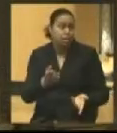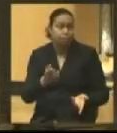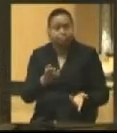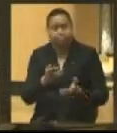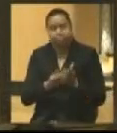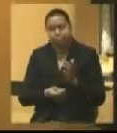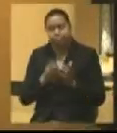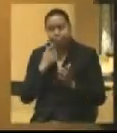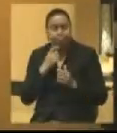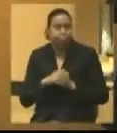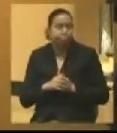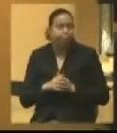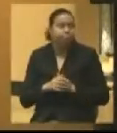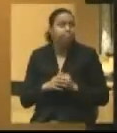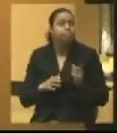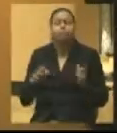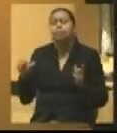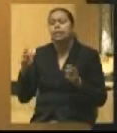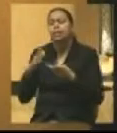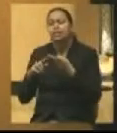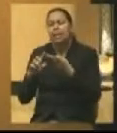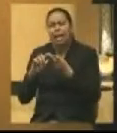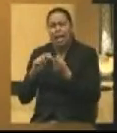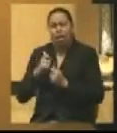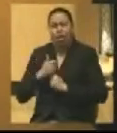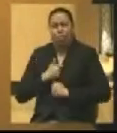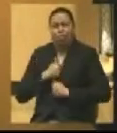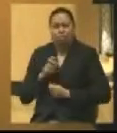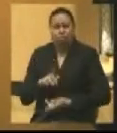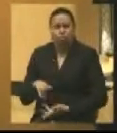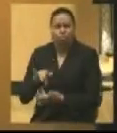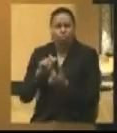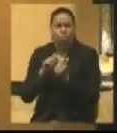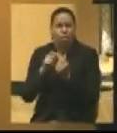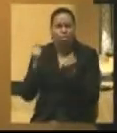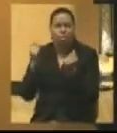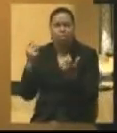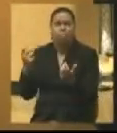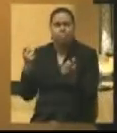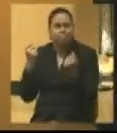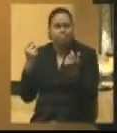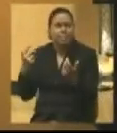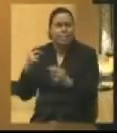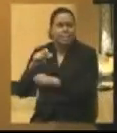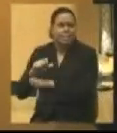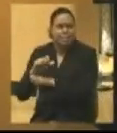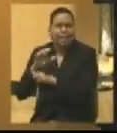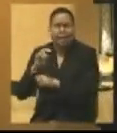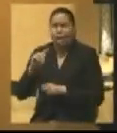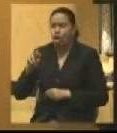question is a logistical question. How does an army travel with tens of thousands of contraband? Not very easily. It's